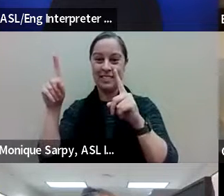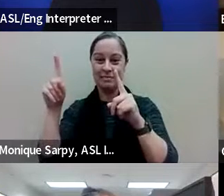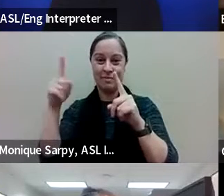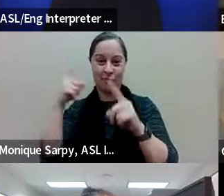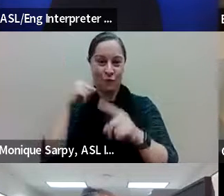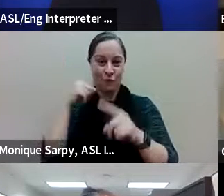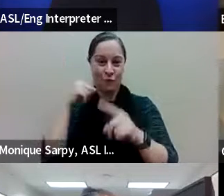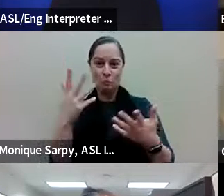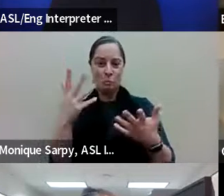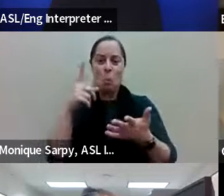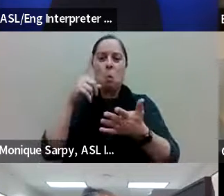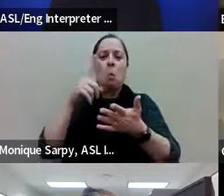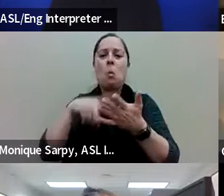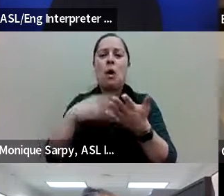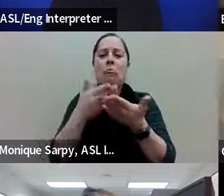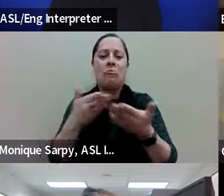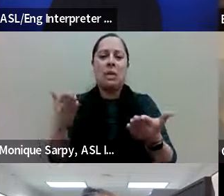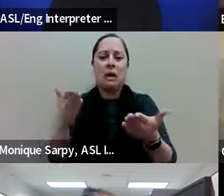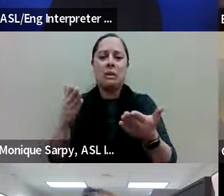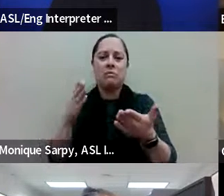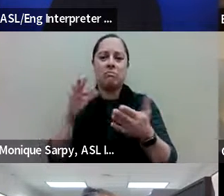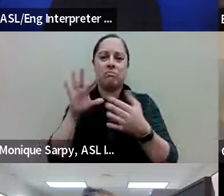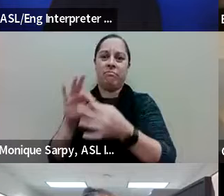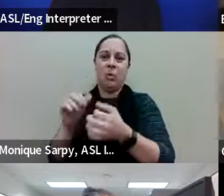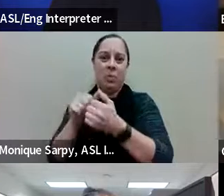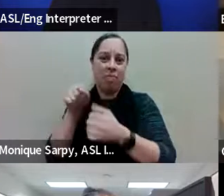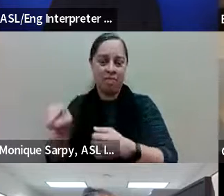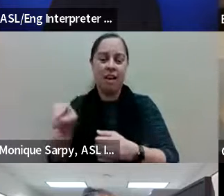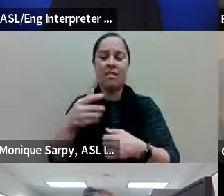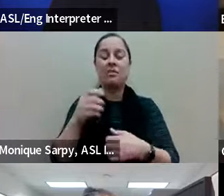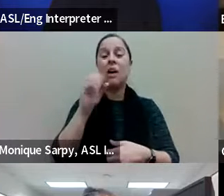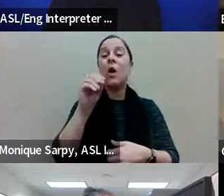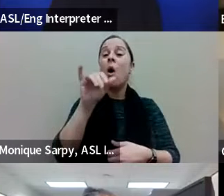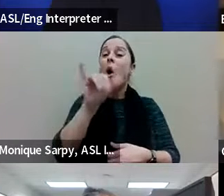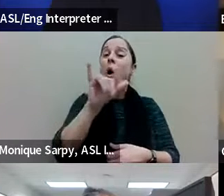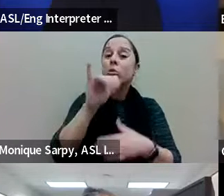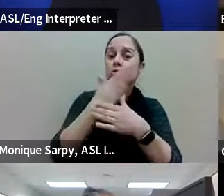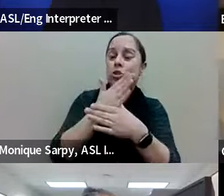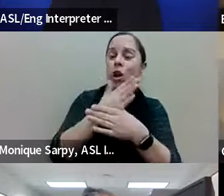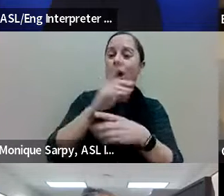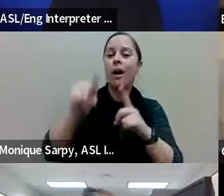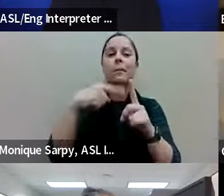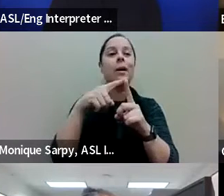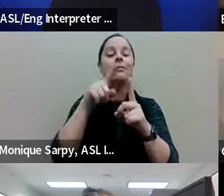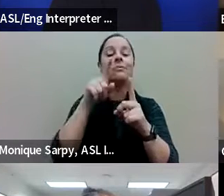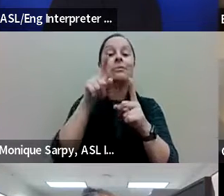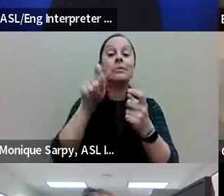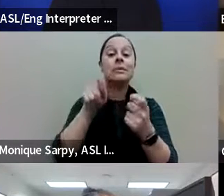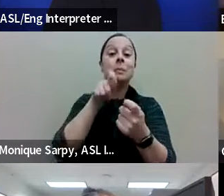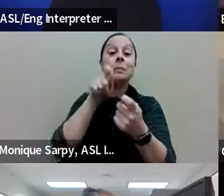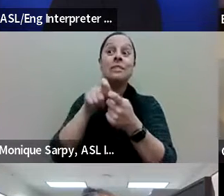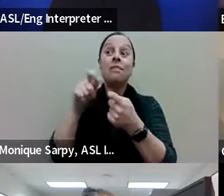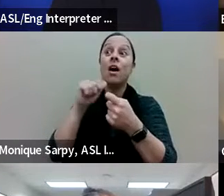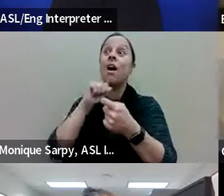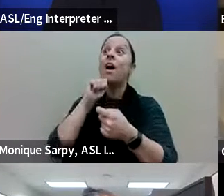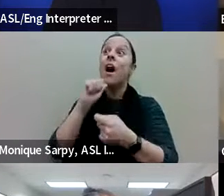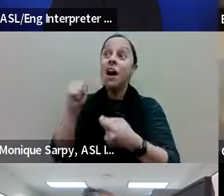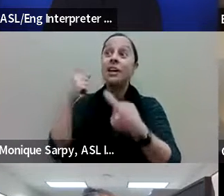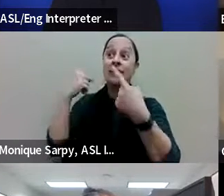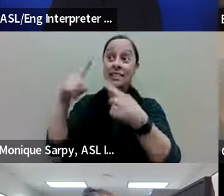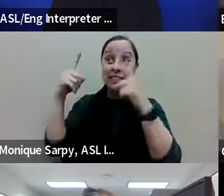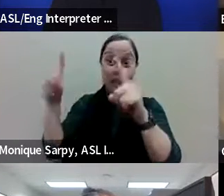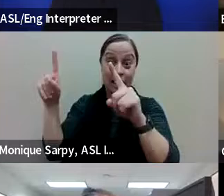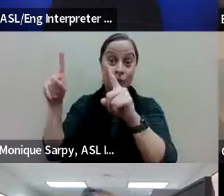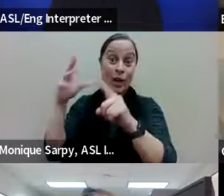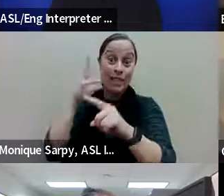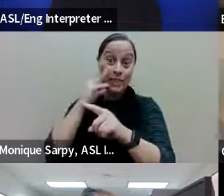I would just ask if you're welcome to also share about sort of specific unsuccessful experiences that you had,